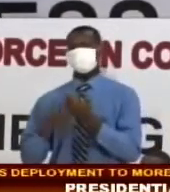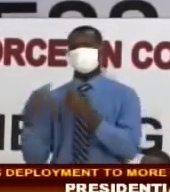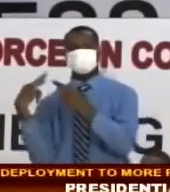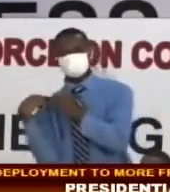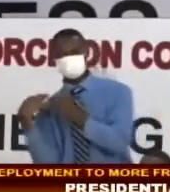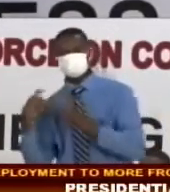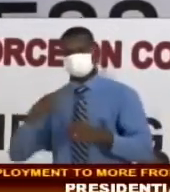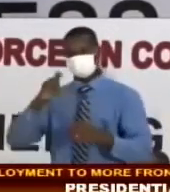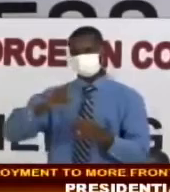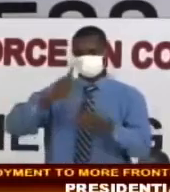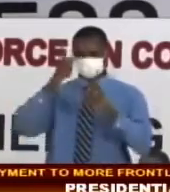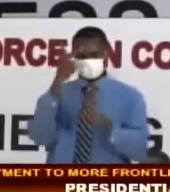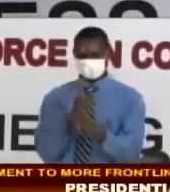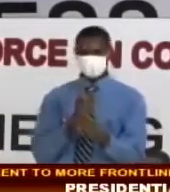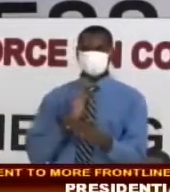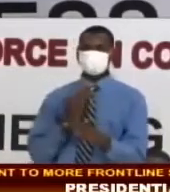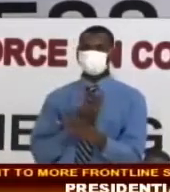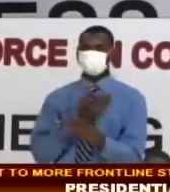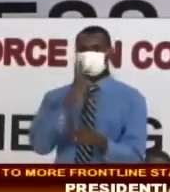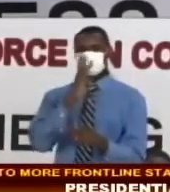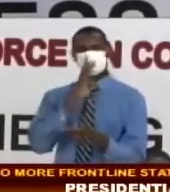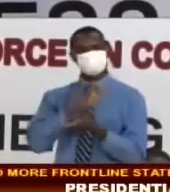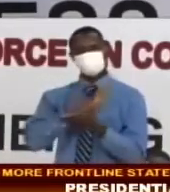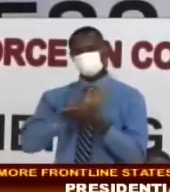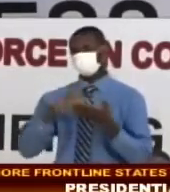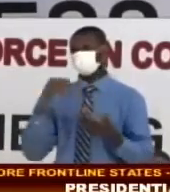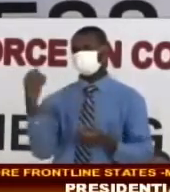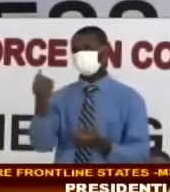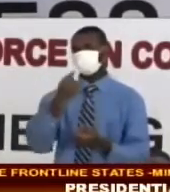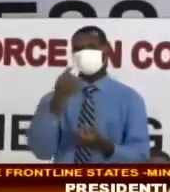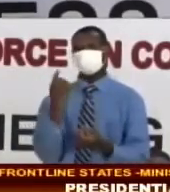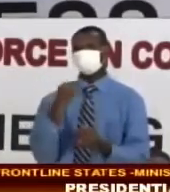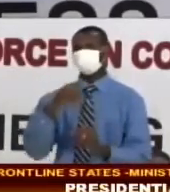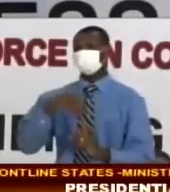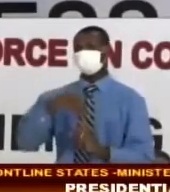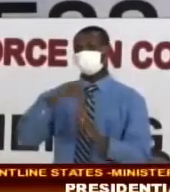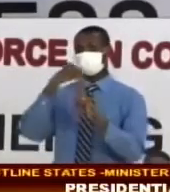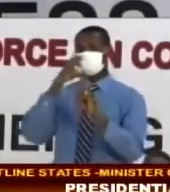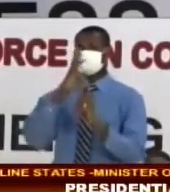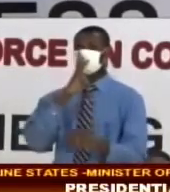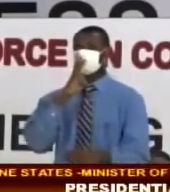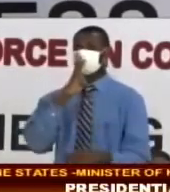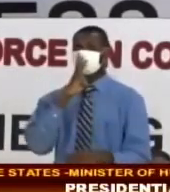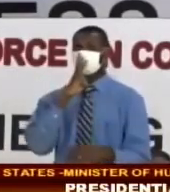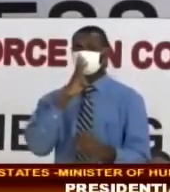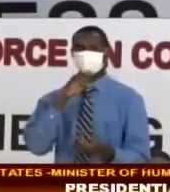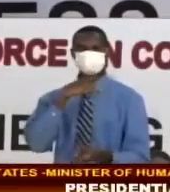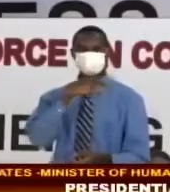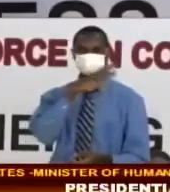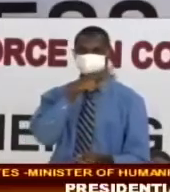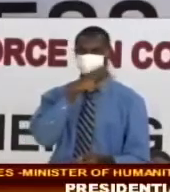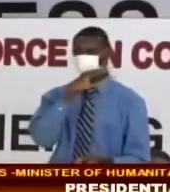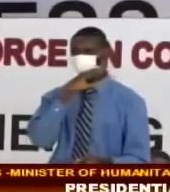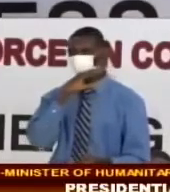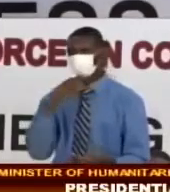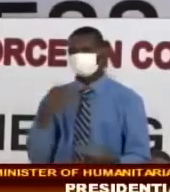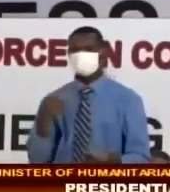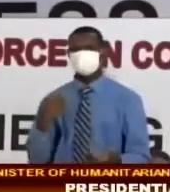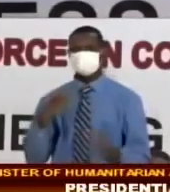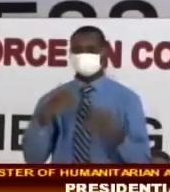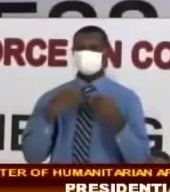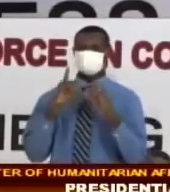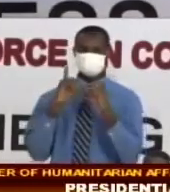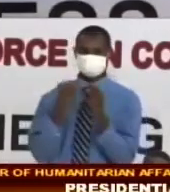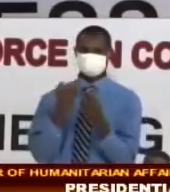land, water, and air, particularly water pollution. We have a Department of Pollution